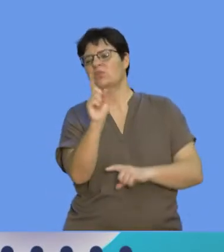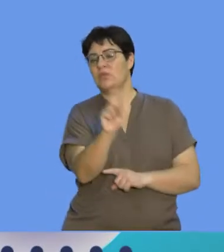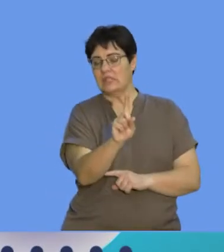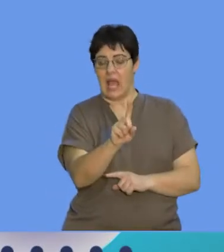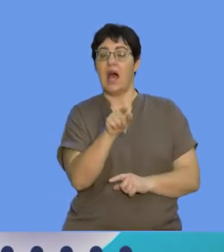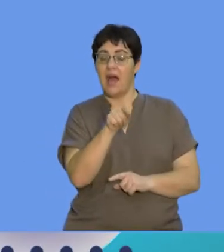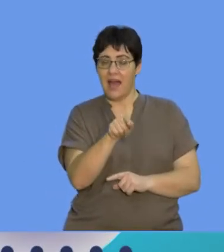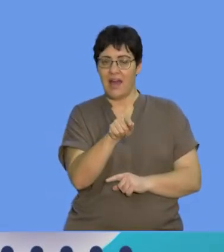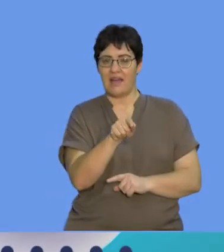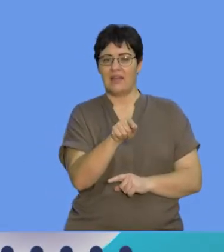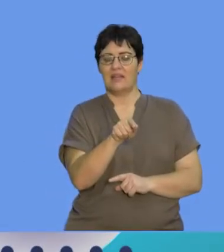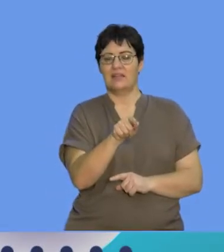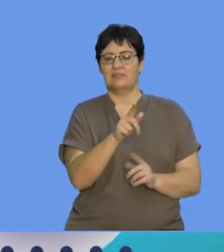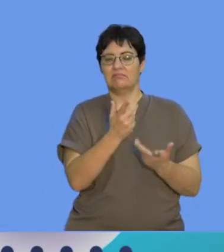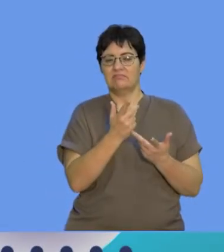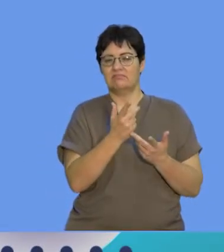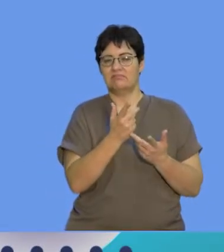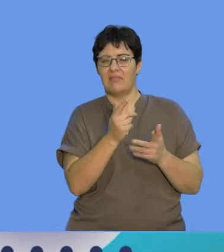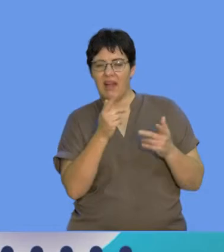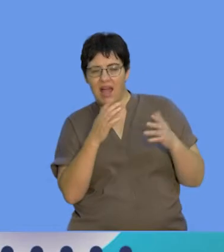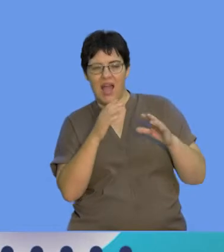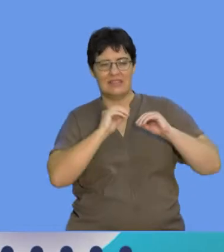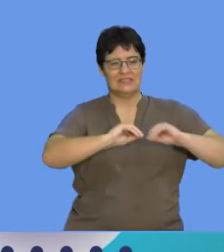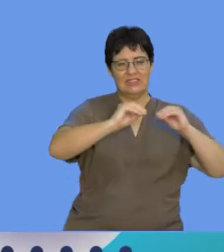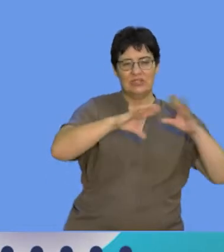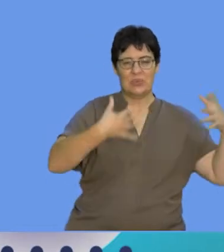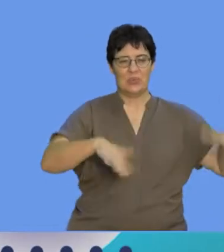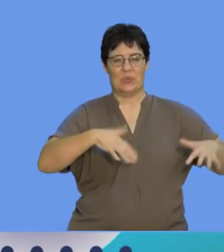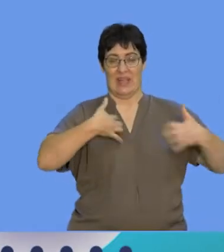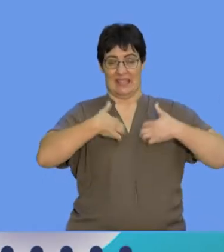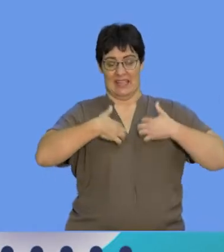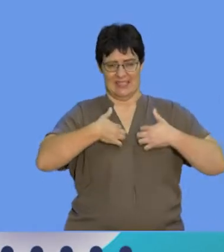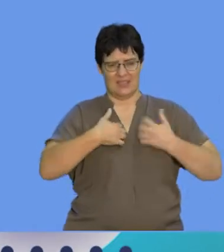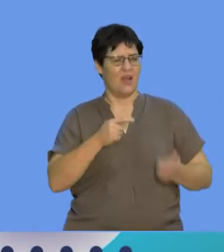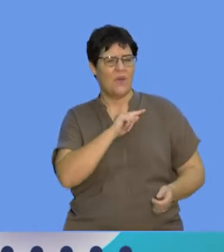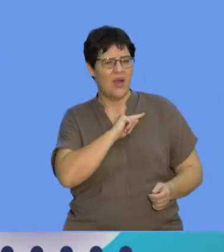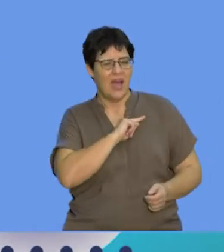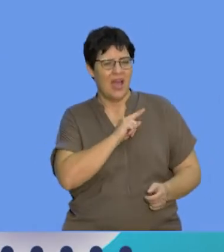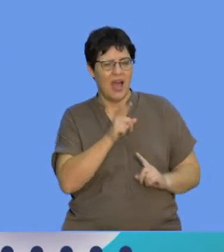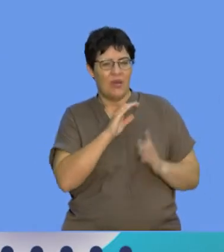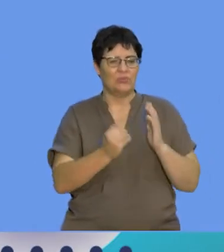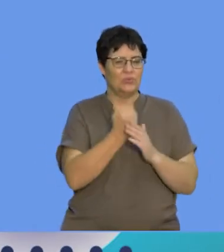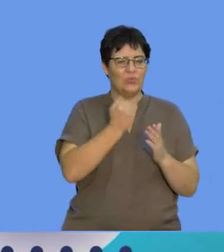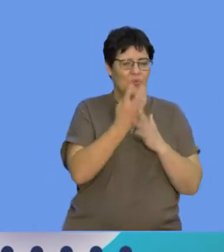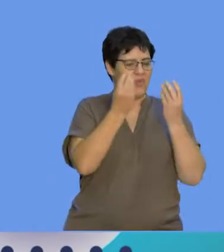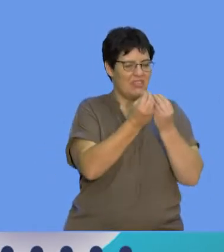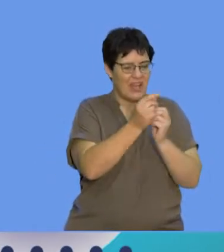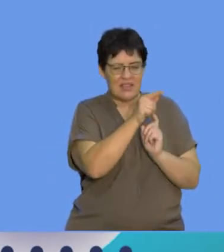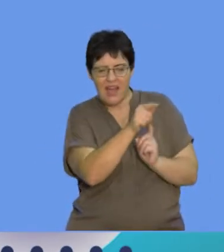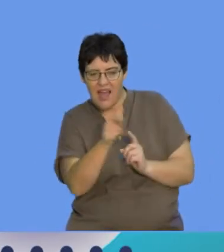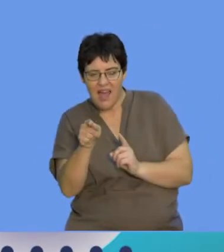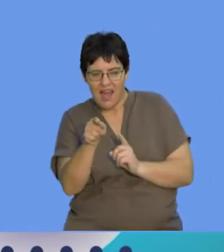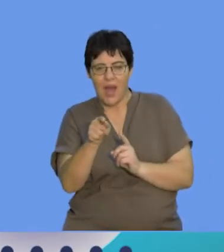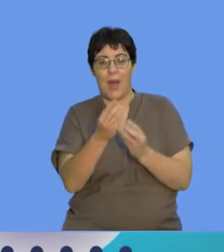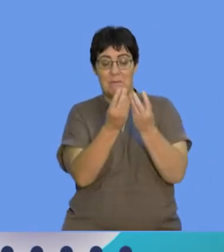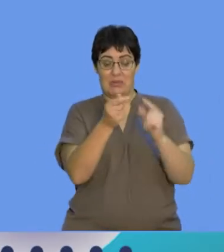very exciting, kind of a session whereby I'll be giving you clues which have to do with the physical